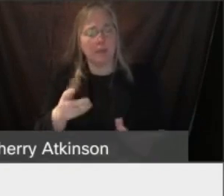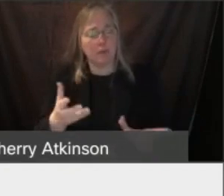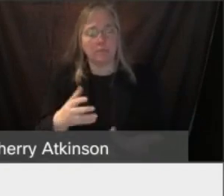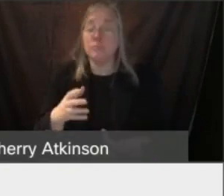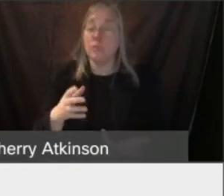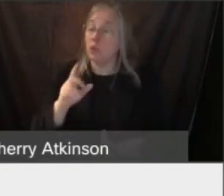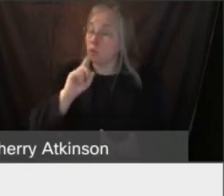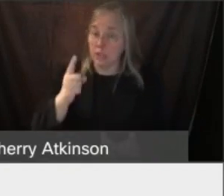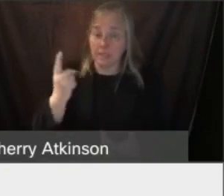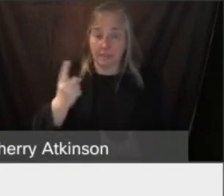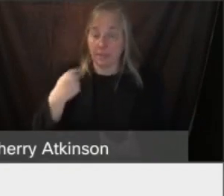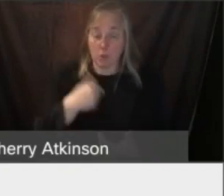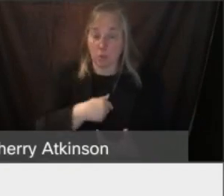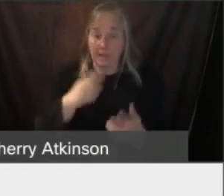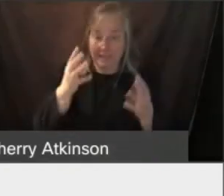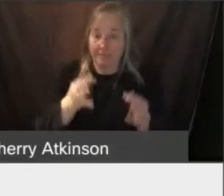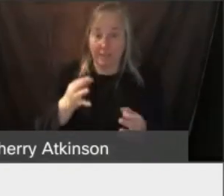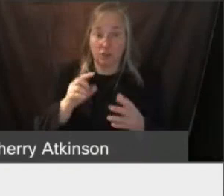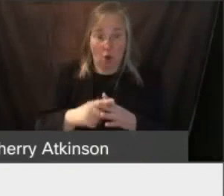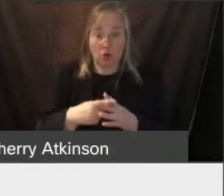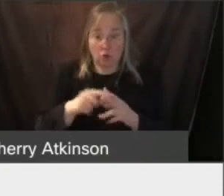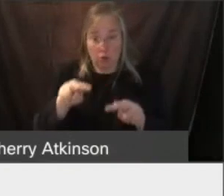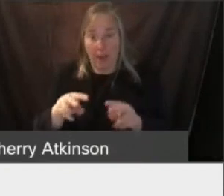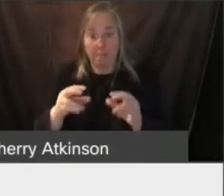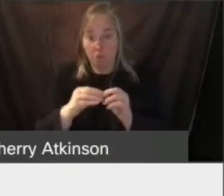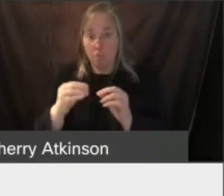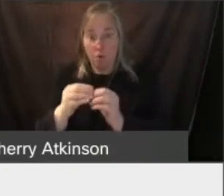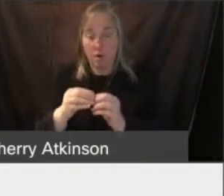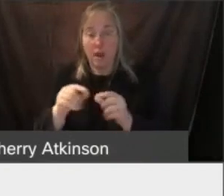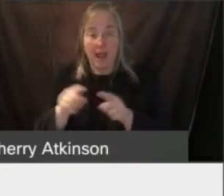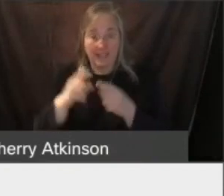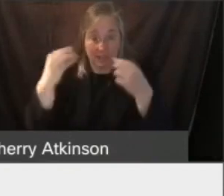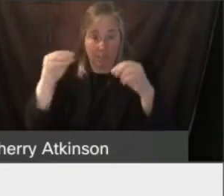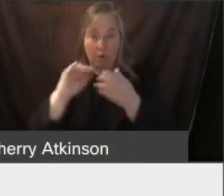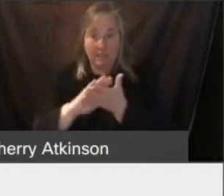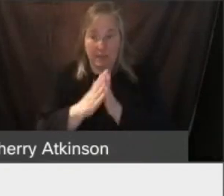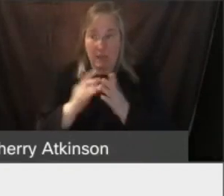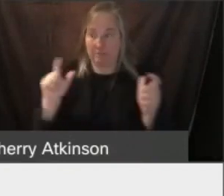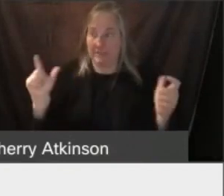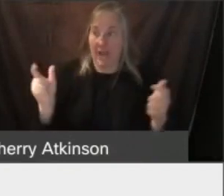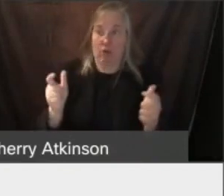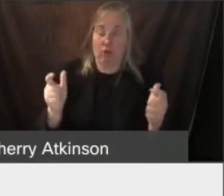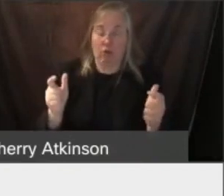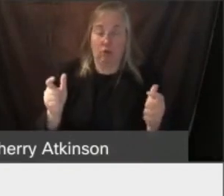started to look at. I'd say more and more as the market has gotten tighter.